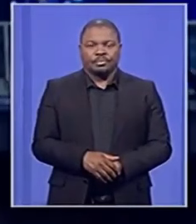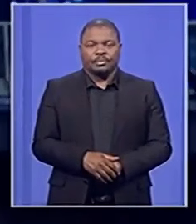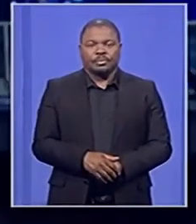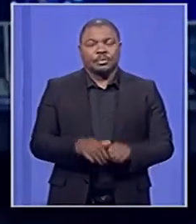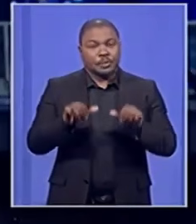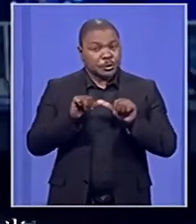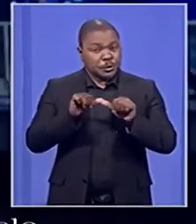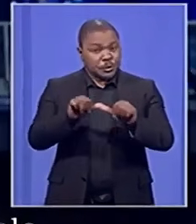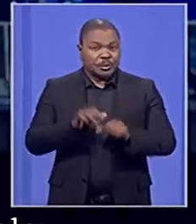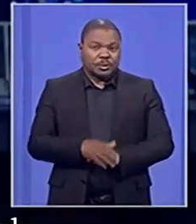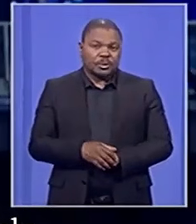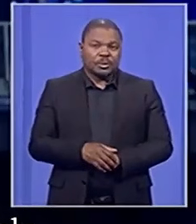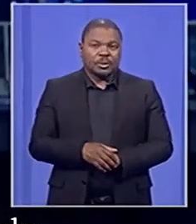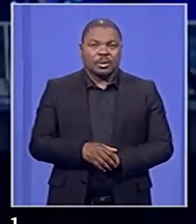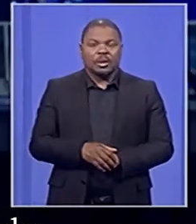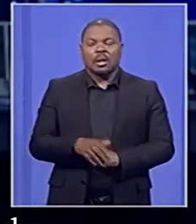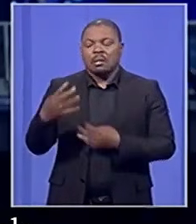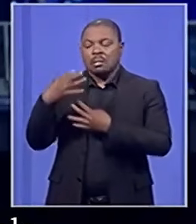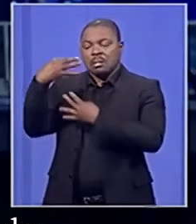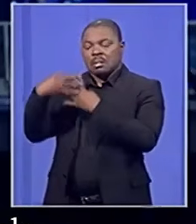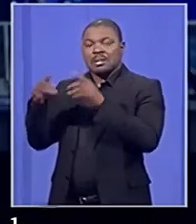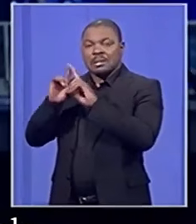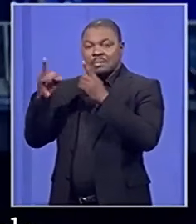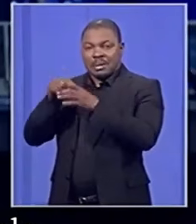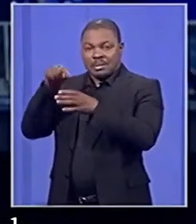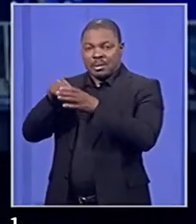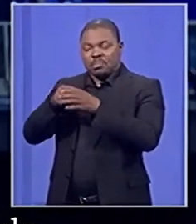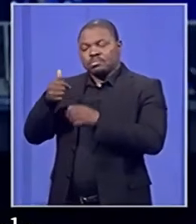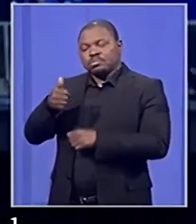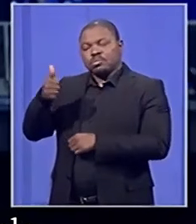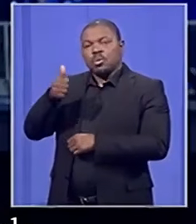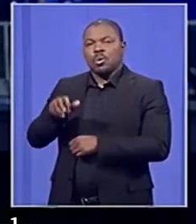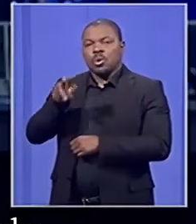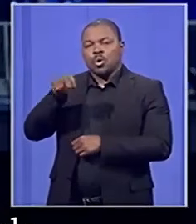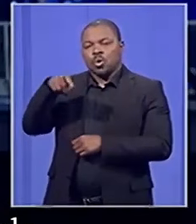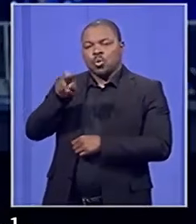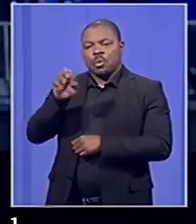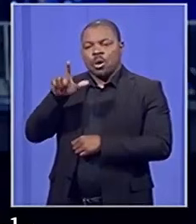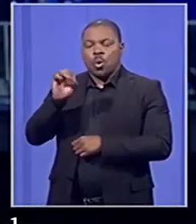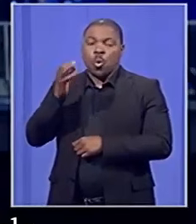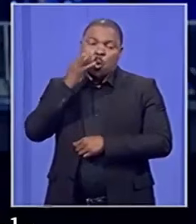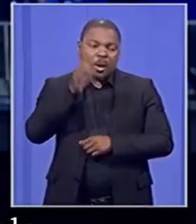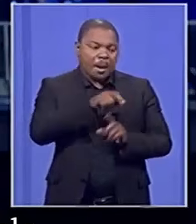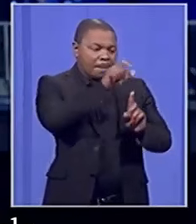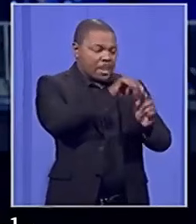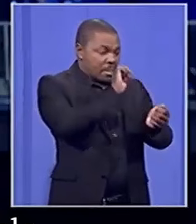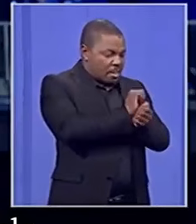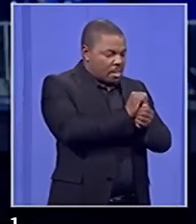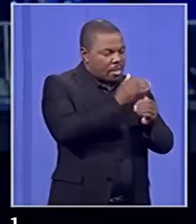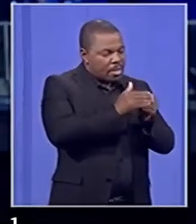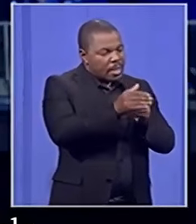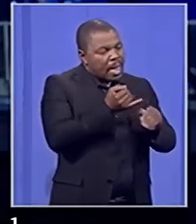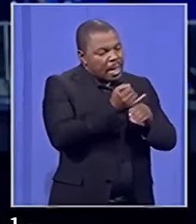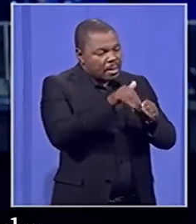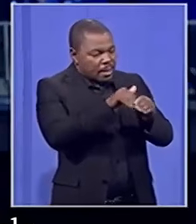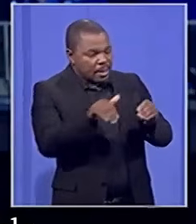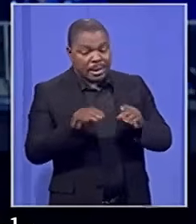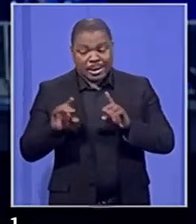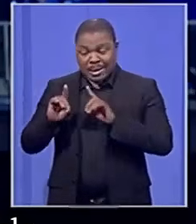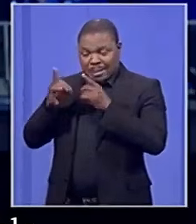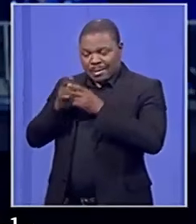Haratela pele moedi wa tlhabollo ya batshwaruwa e leng Singabakho Nxumalo o re hore motshwaruwa a lokollwa ka parola lefapha la toka le lokela ho